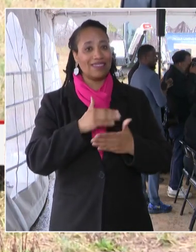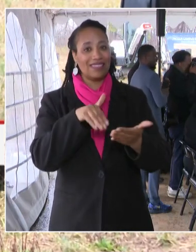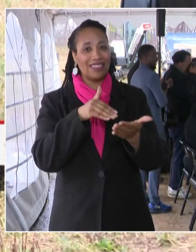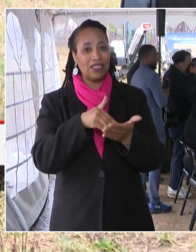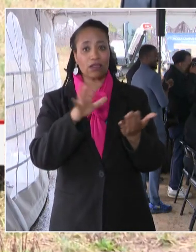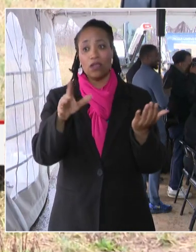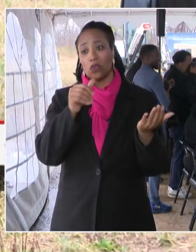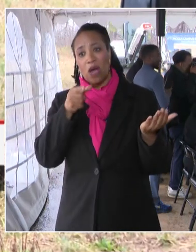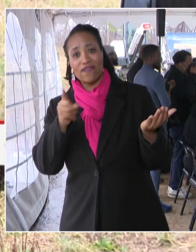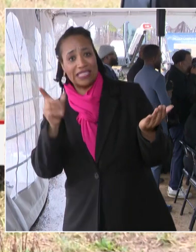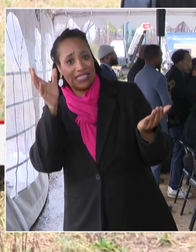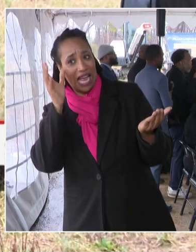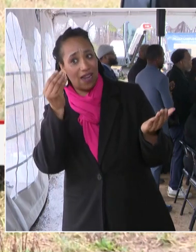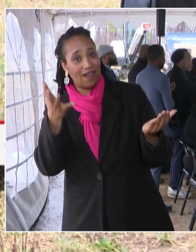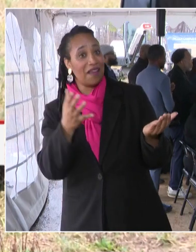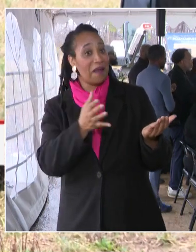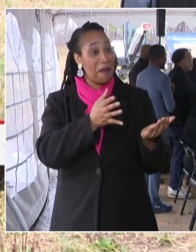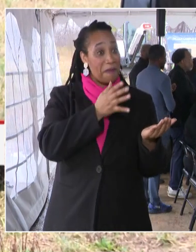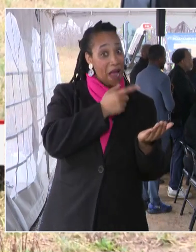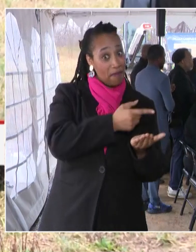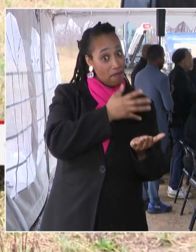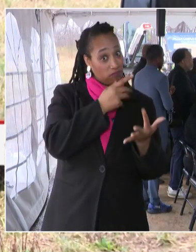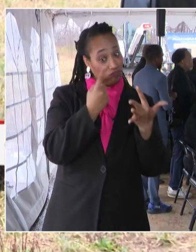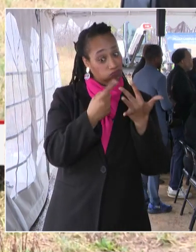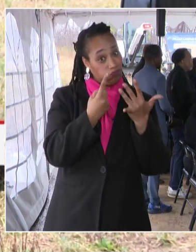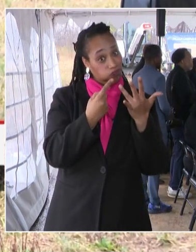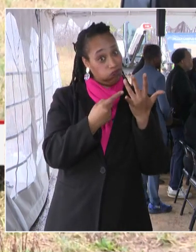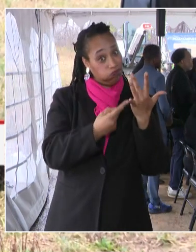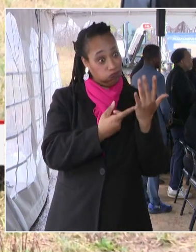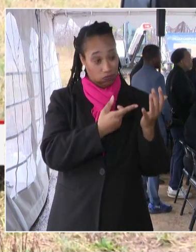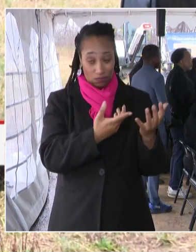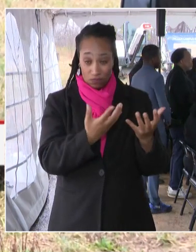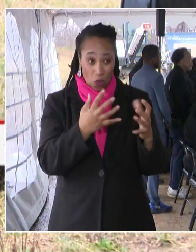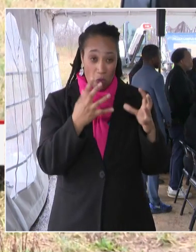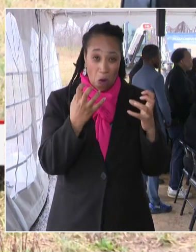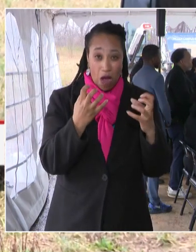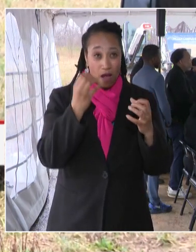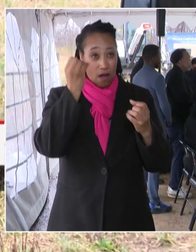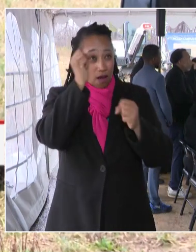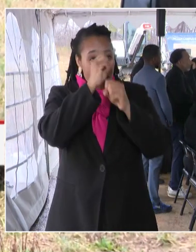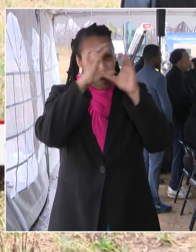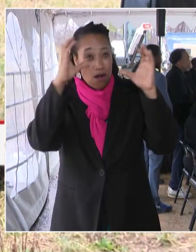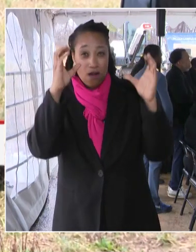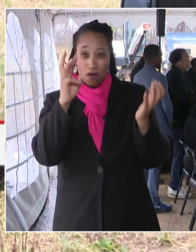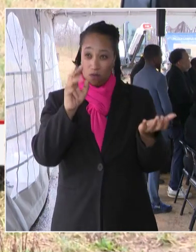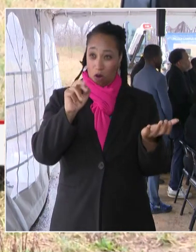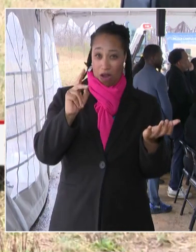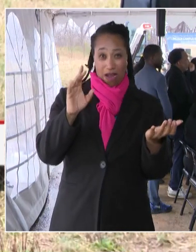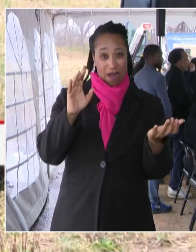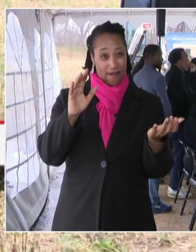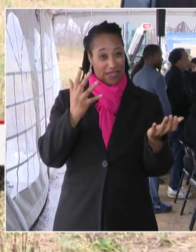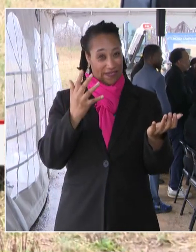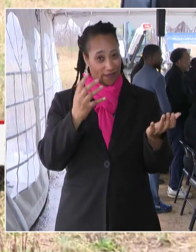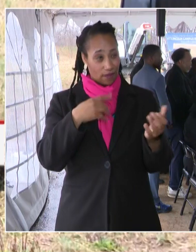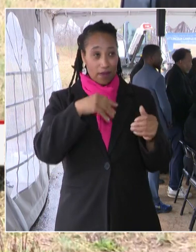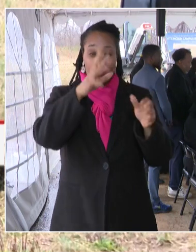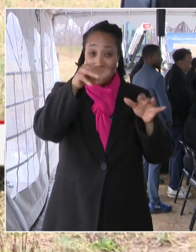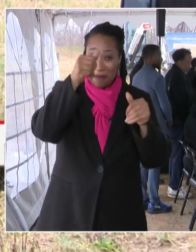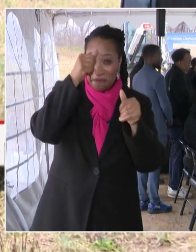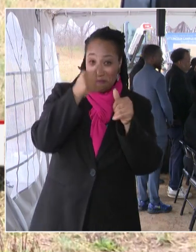Lincoln who had me over for brunch or a grilling, whatever you want to call